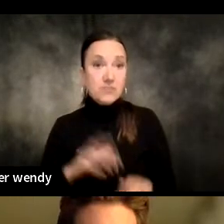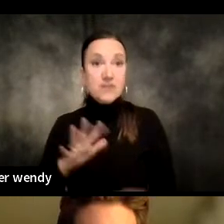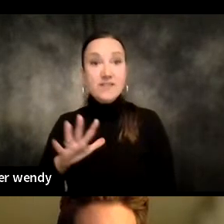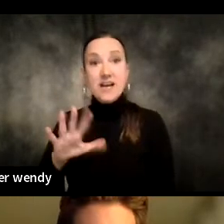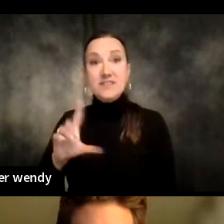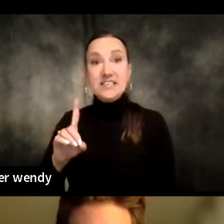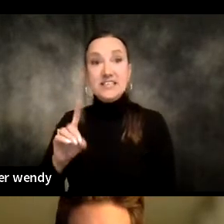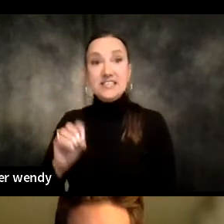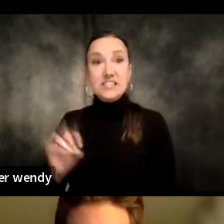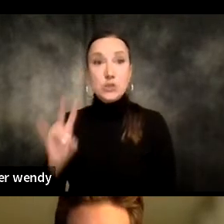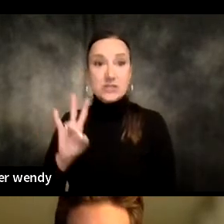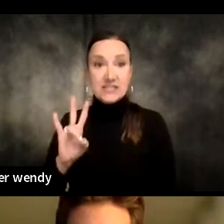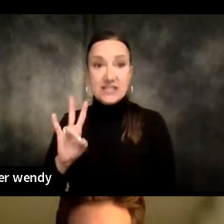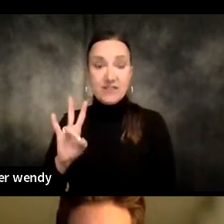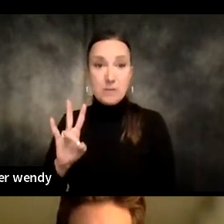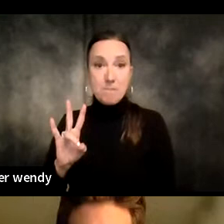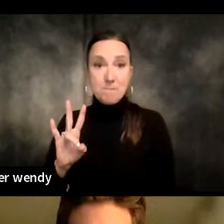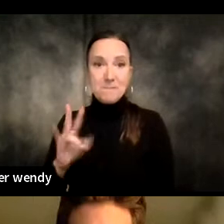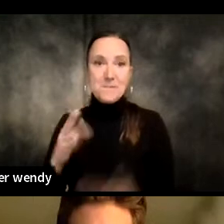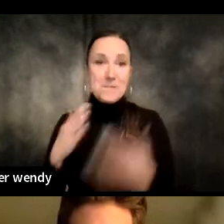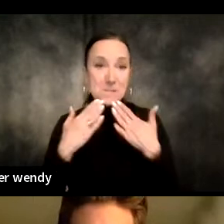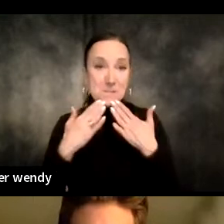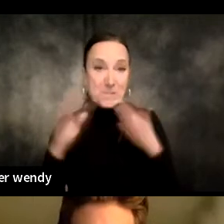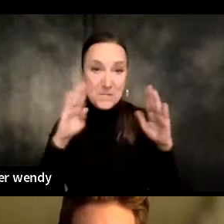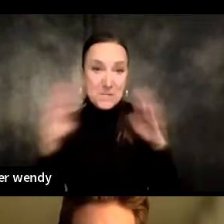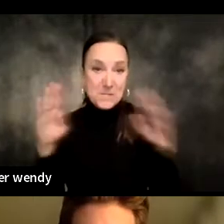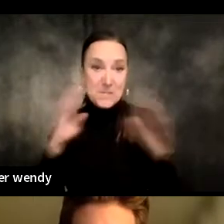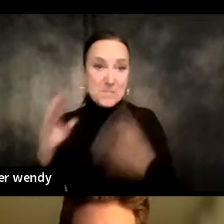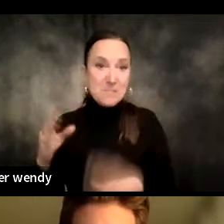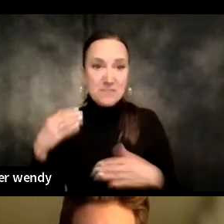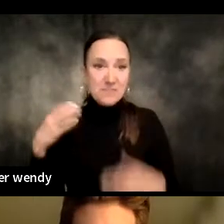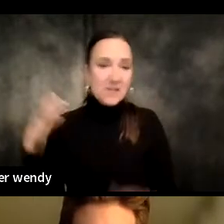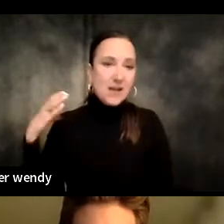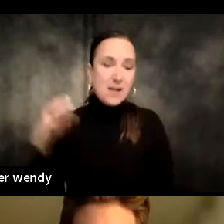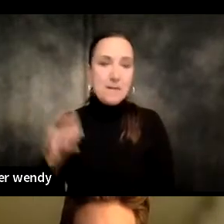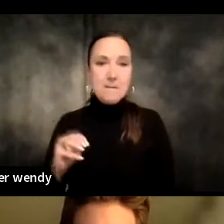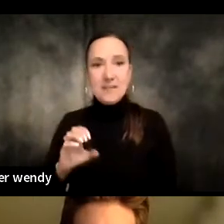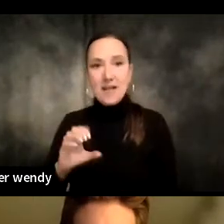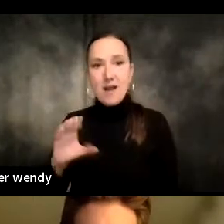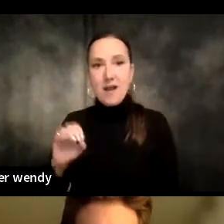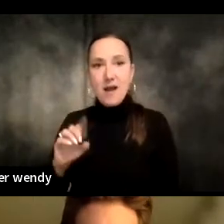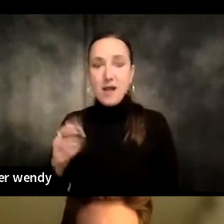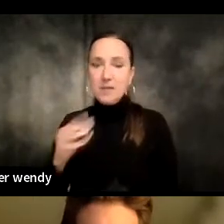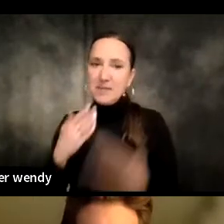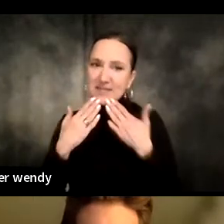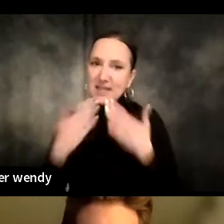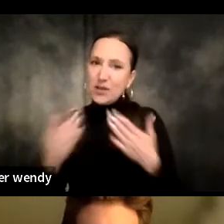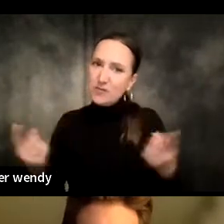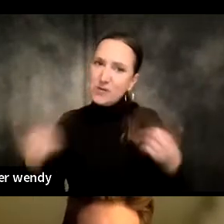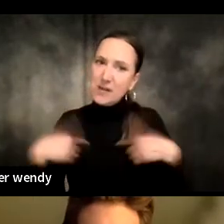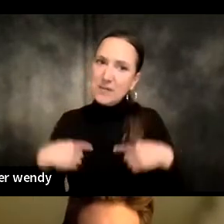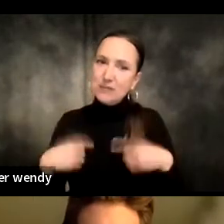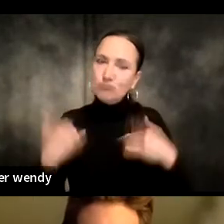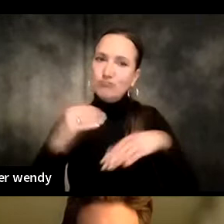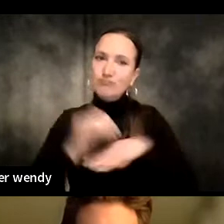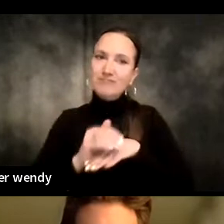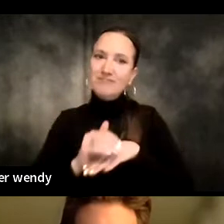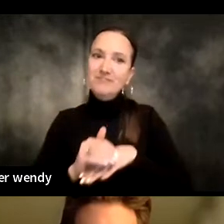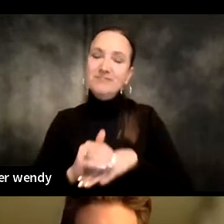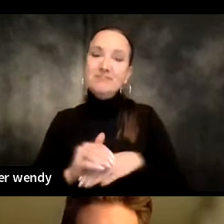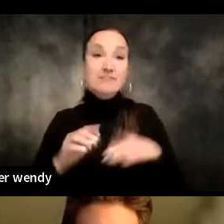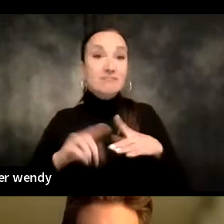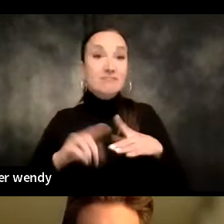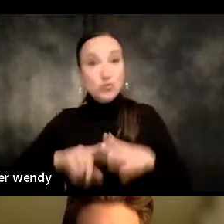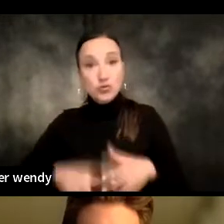5D07. Good evening, everyone. This is Commissioner McCollum. Thank you so much for being here tonight. I'd like to start